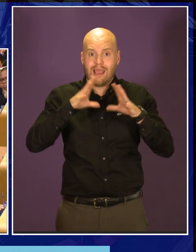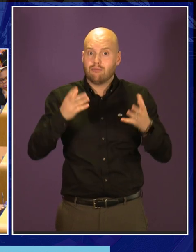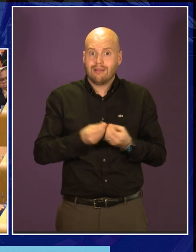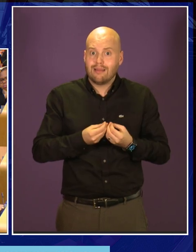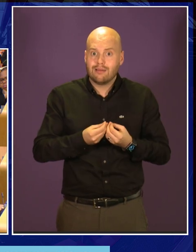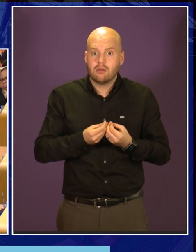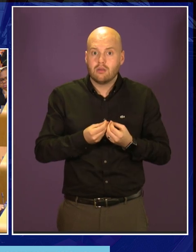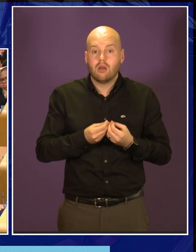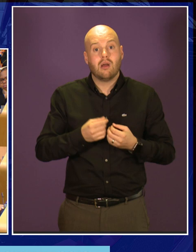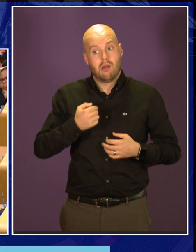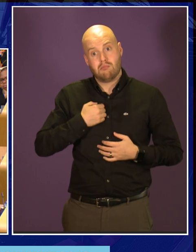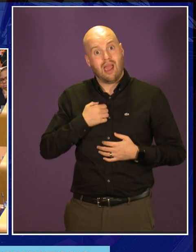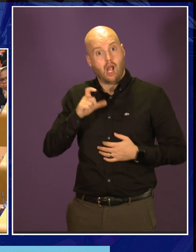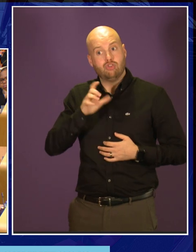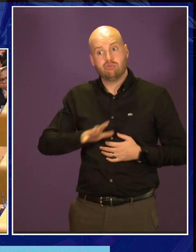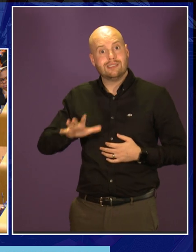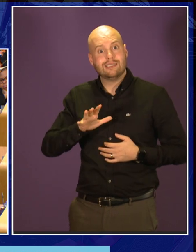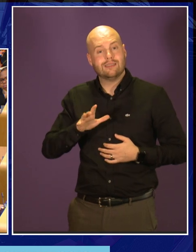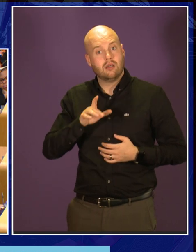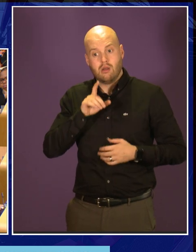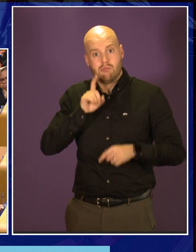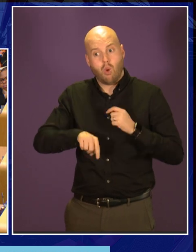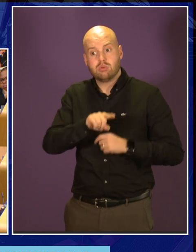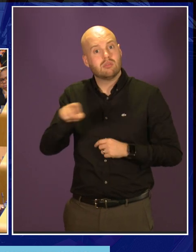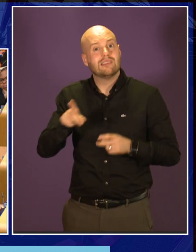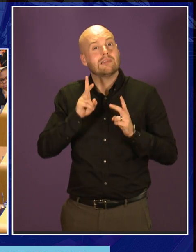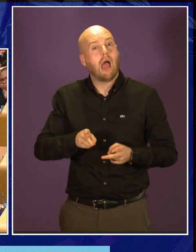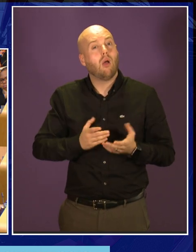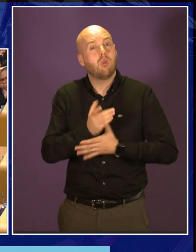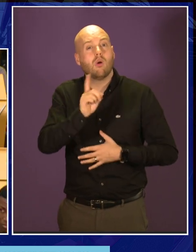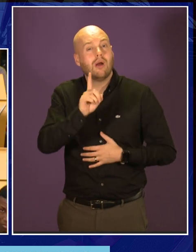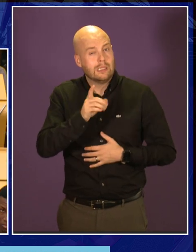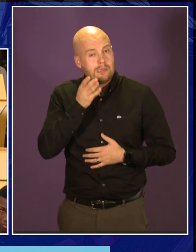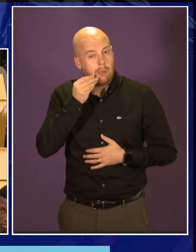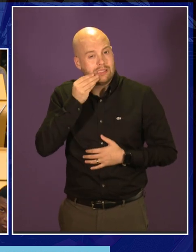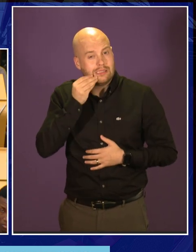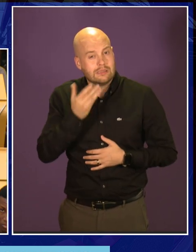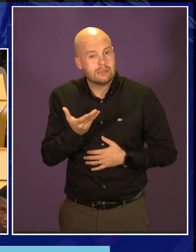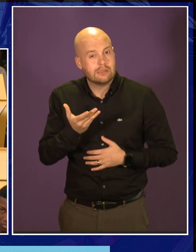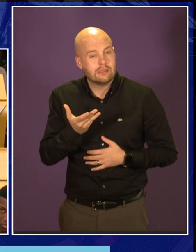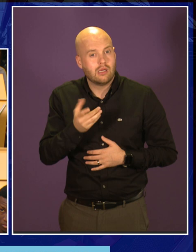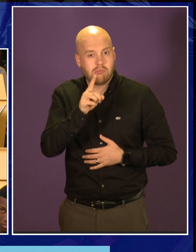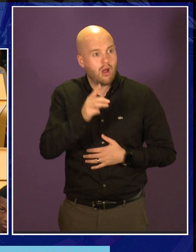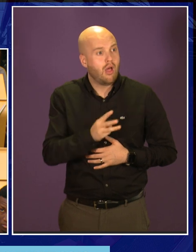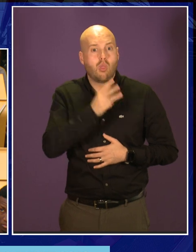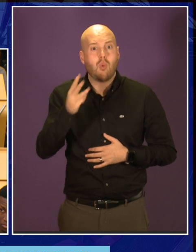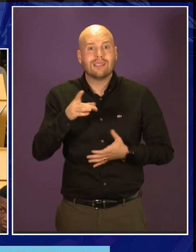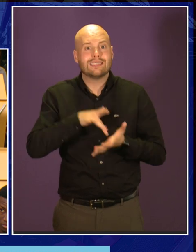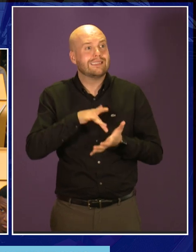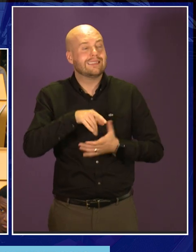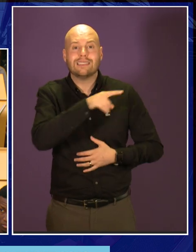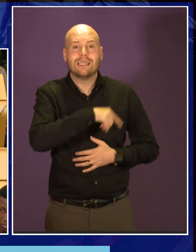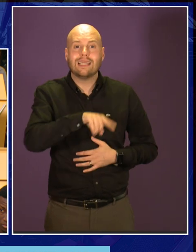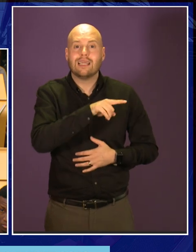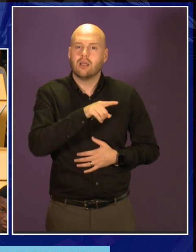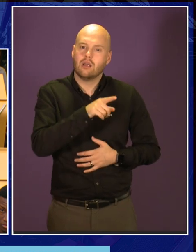people die of diabetes than any other disease. And yet still, the West is saying diabetes is the disease of the rich